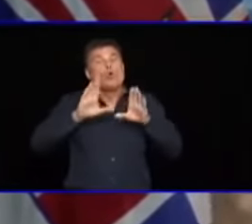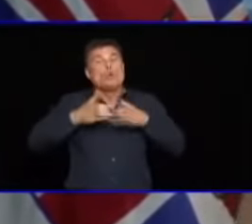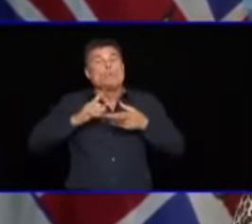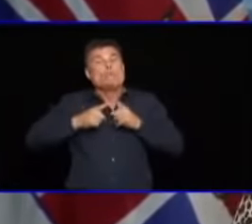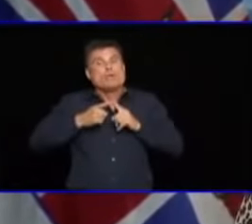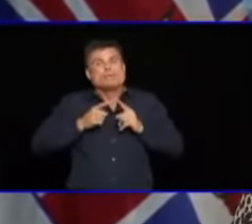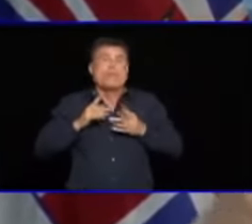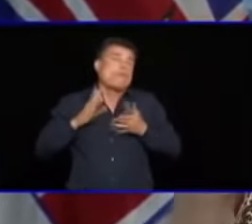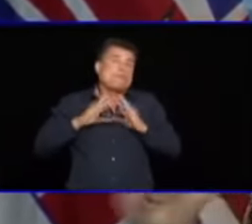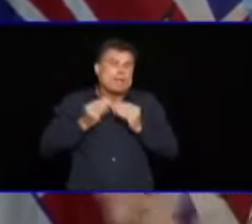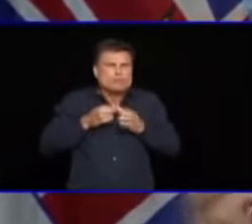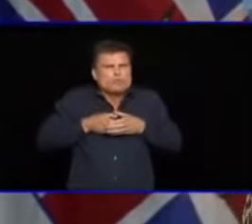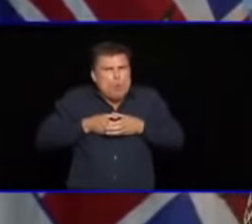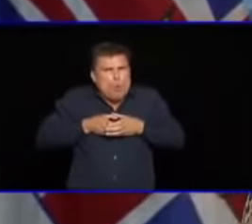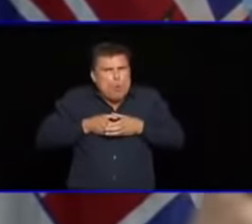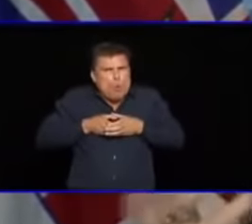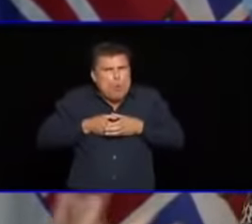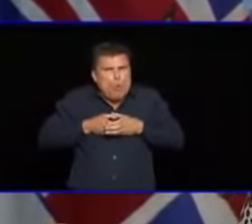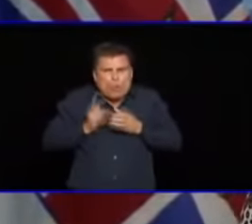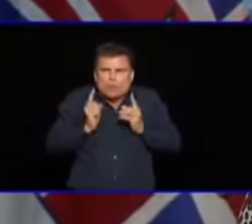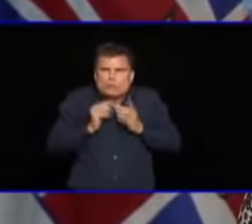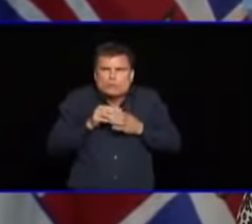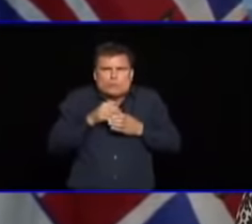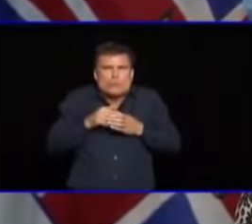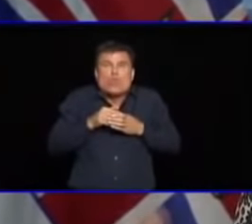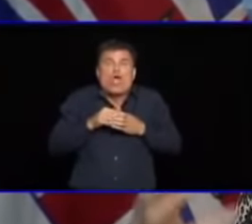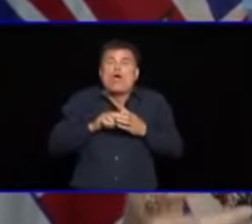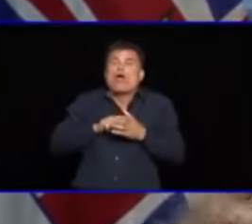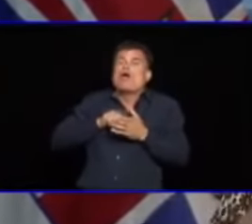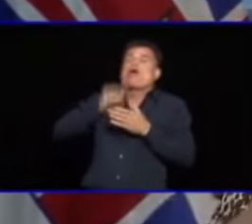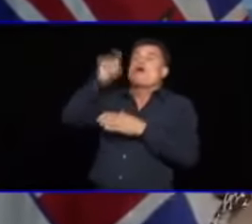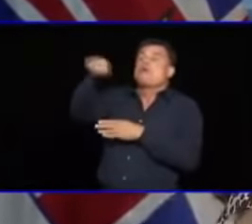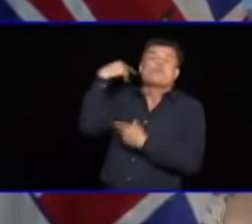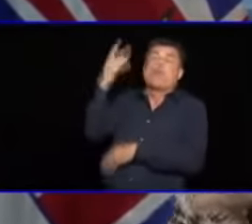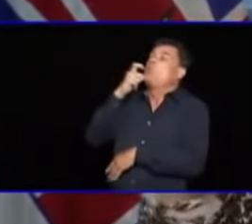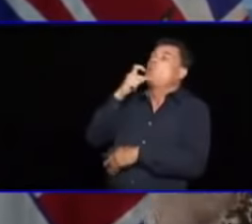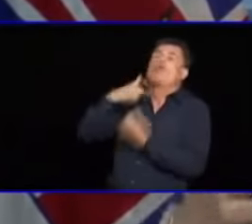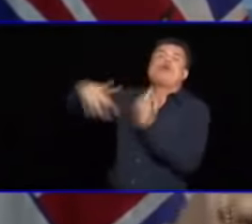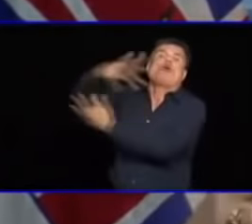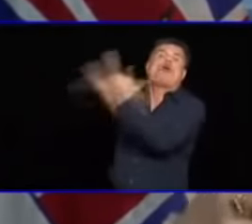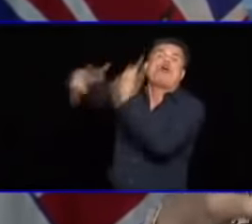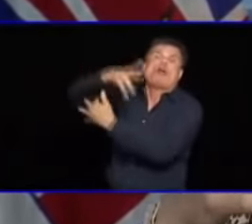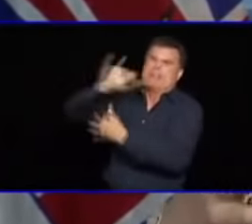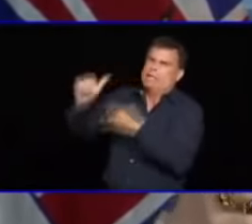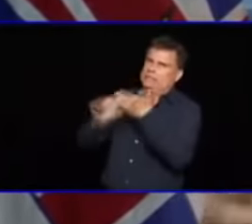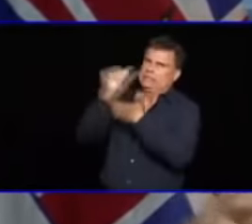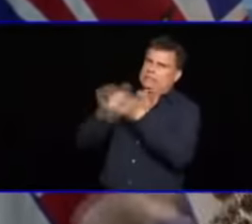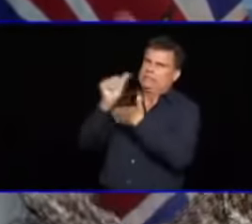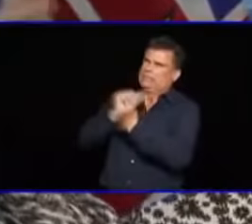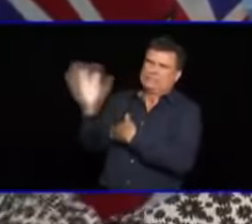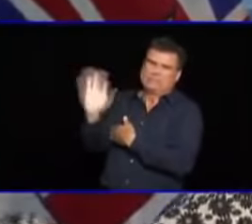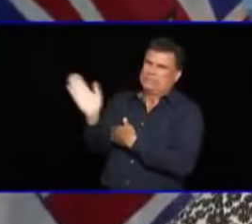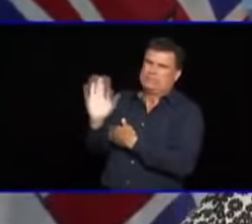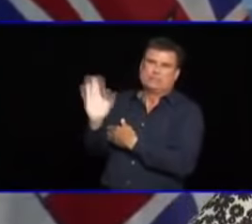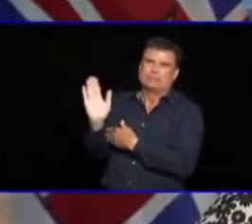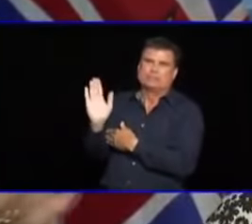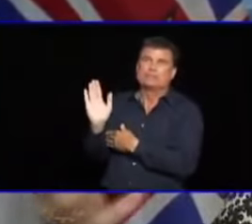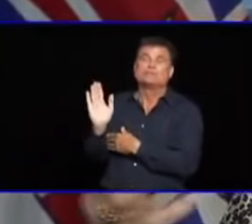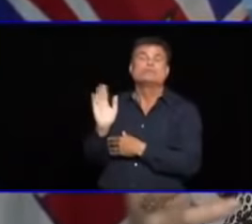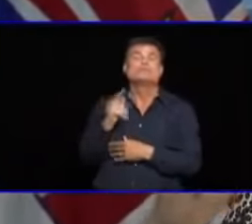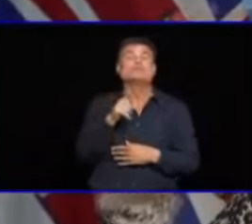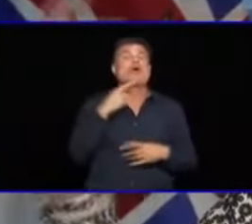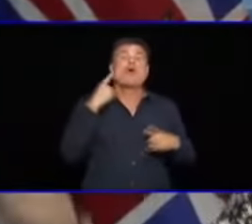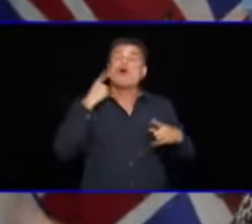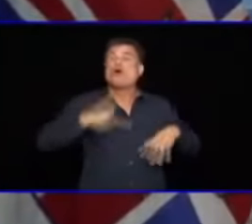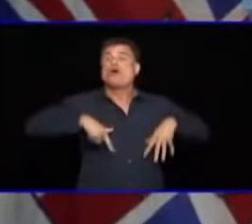the mixing with people that we don't know, that we know is risky, because we are then subjected to the people they've been in